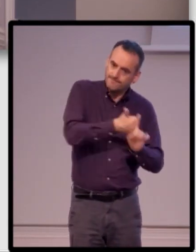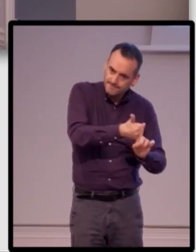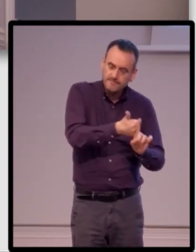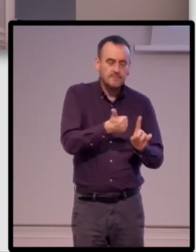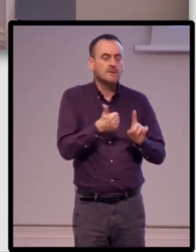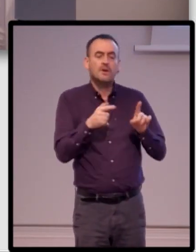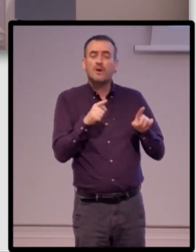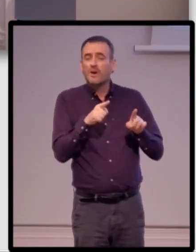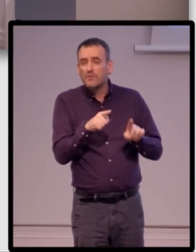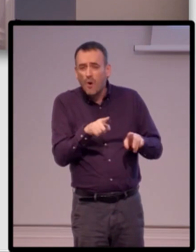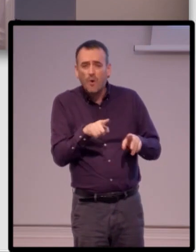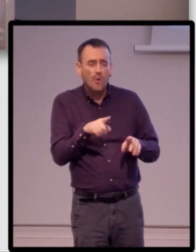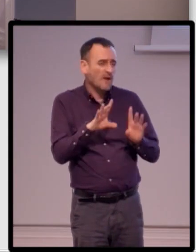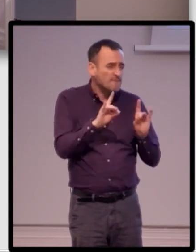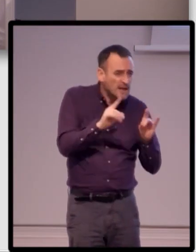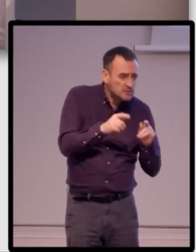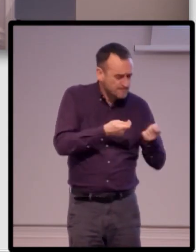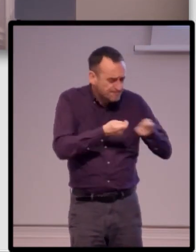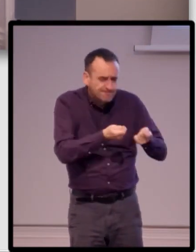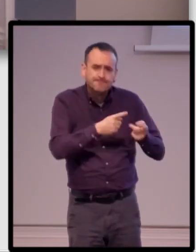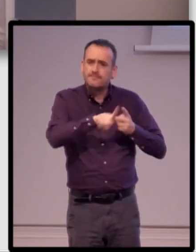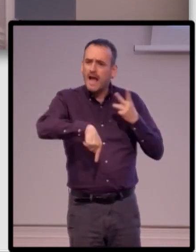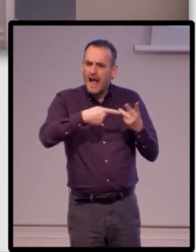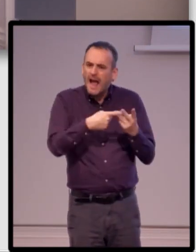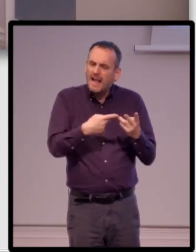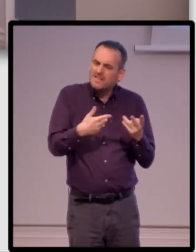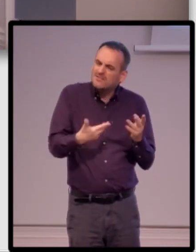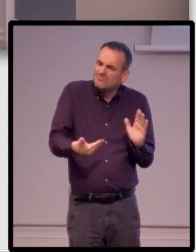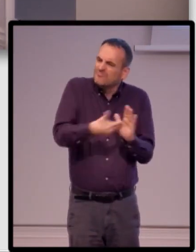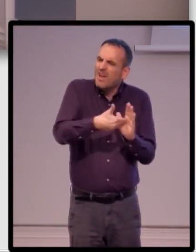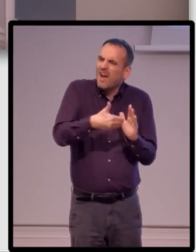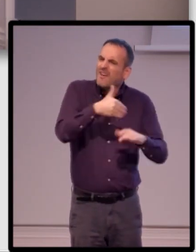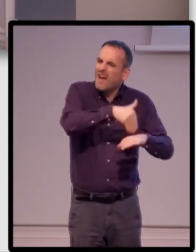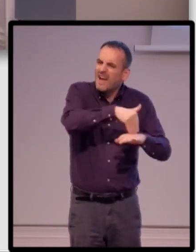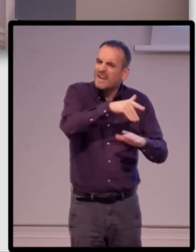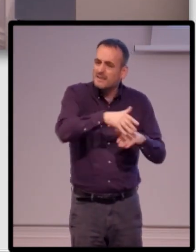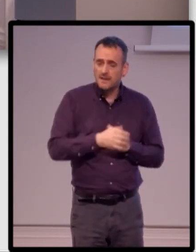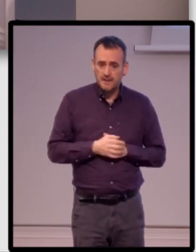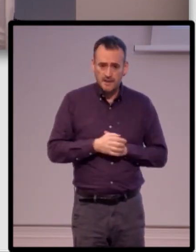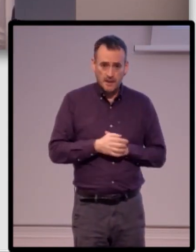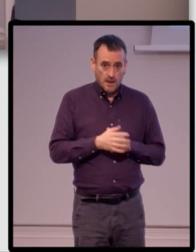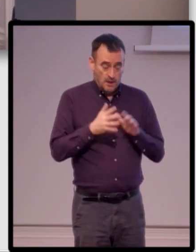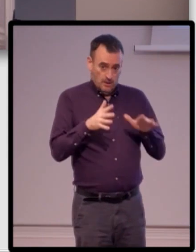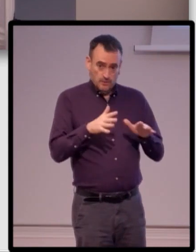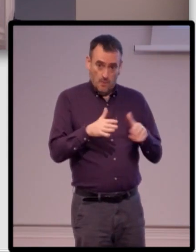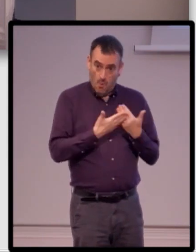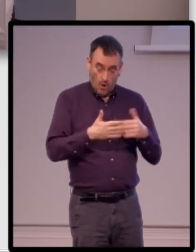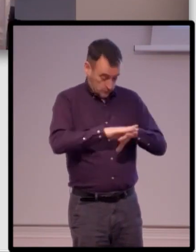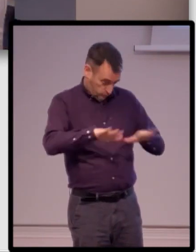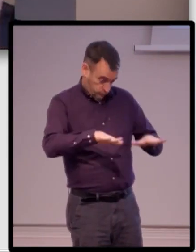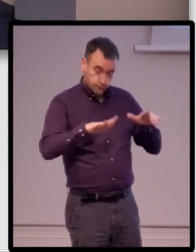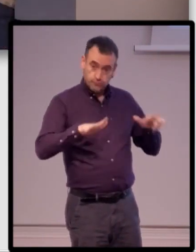managing infection, managing the other awful side effects of chemotherapy, generally nursing more children because more